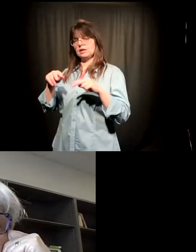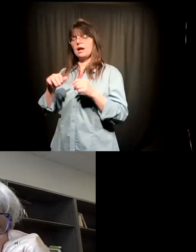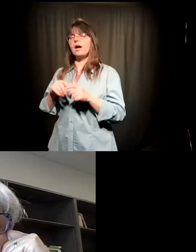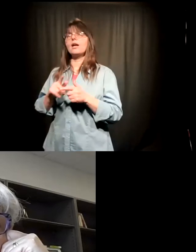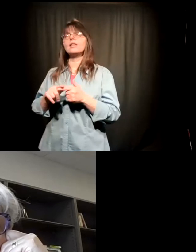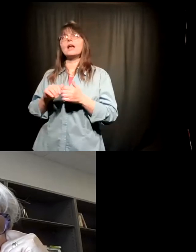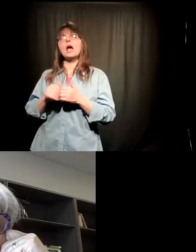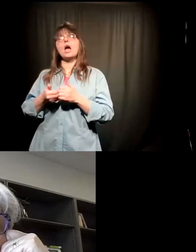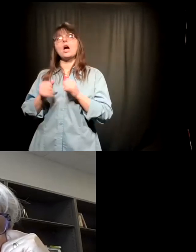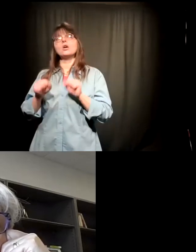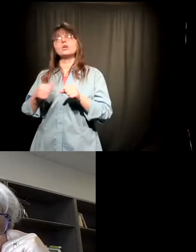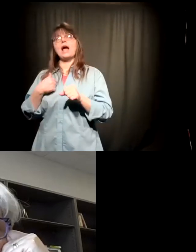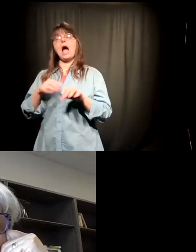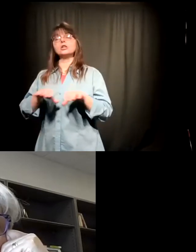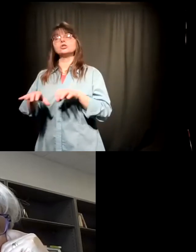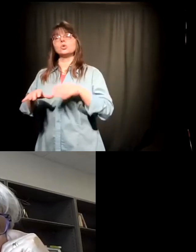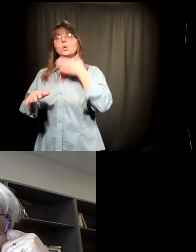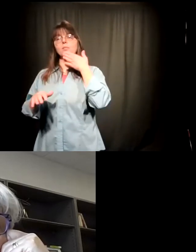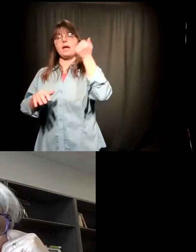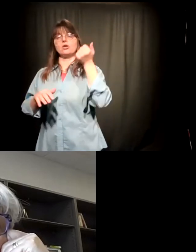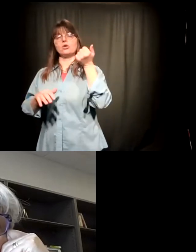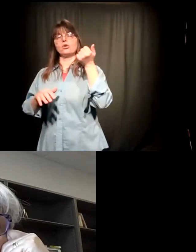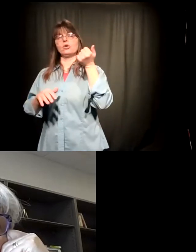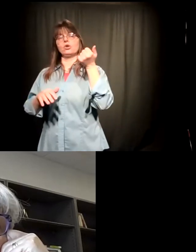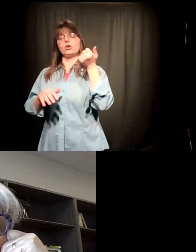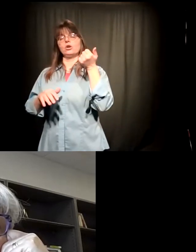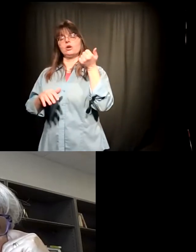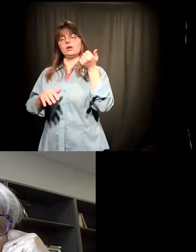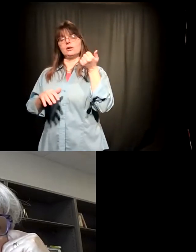so I spend a lot of time